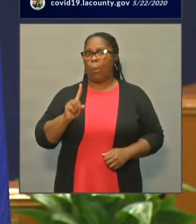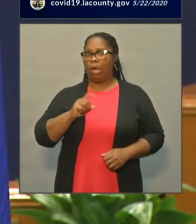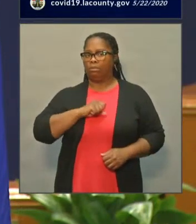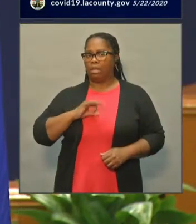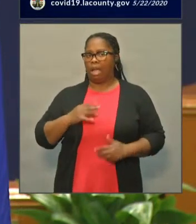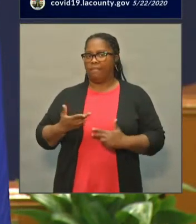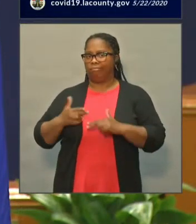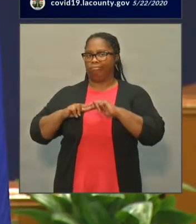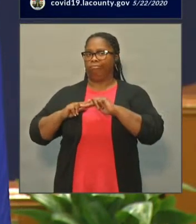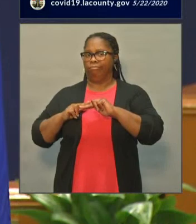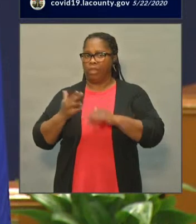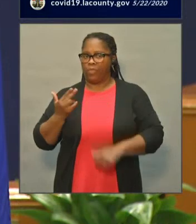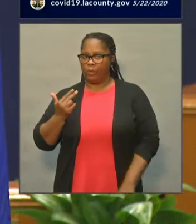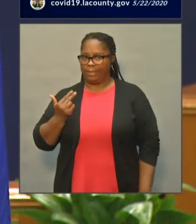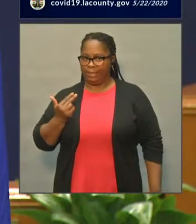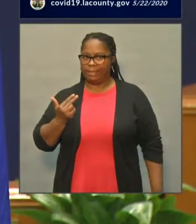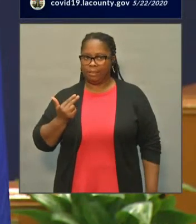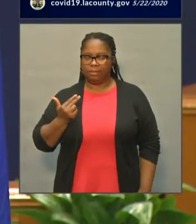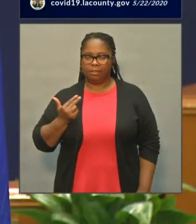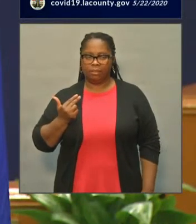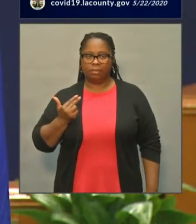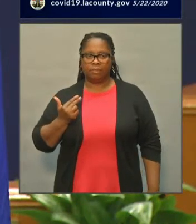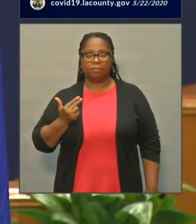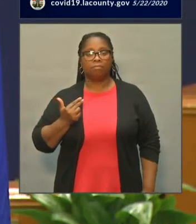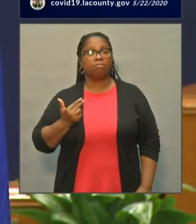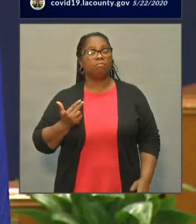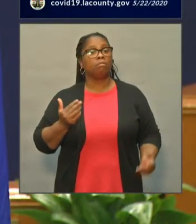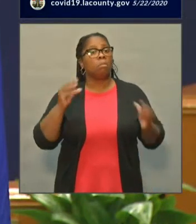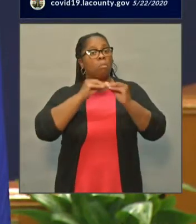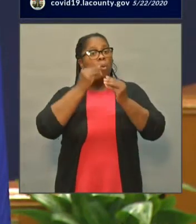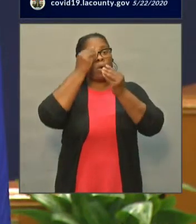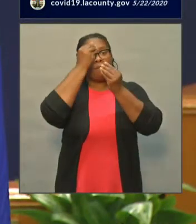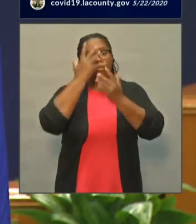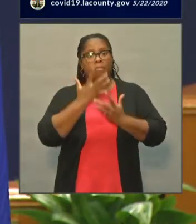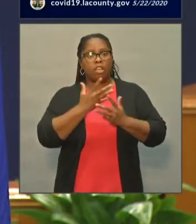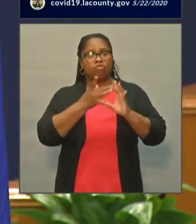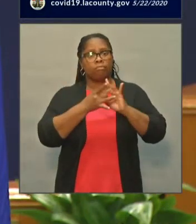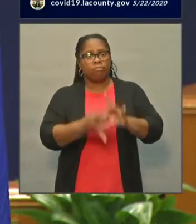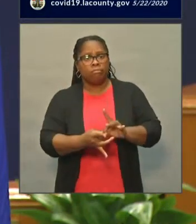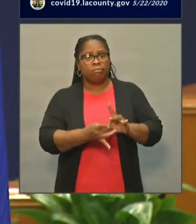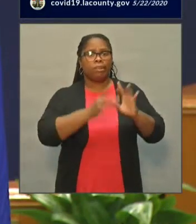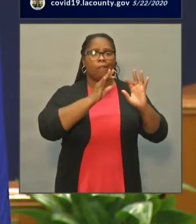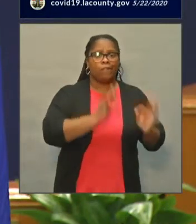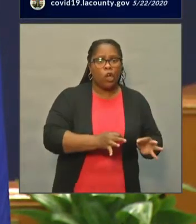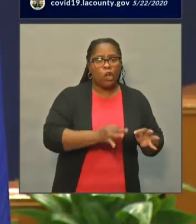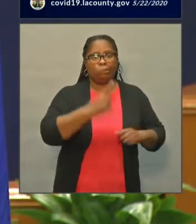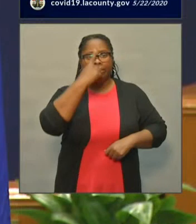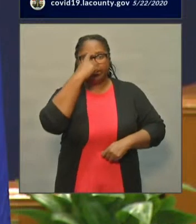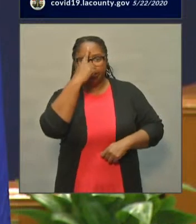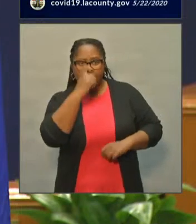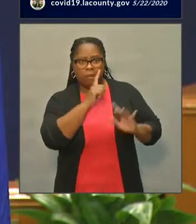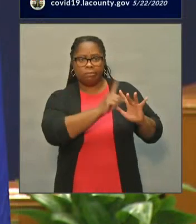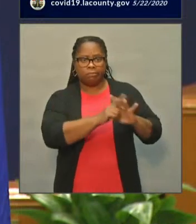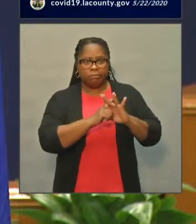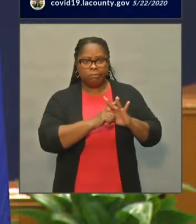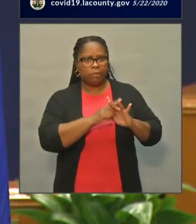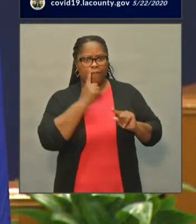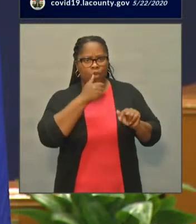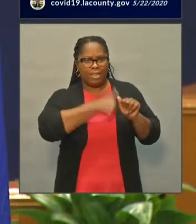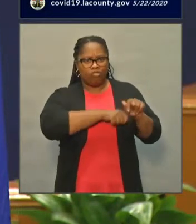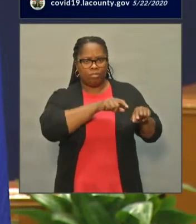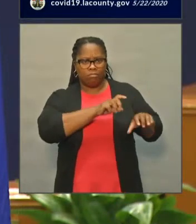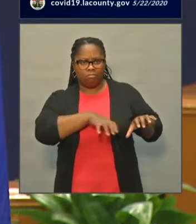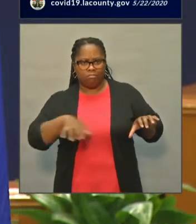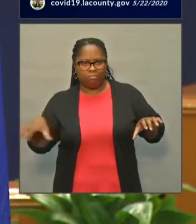to 13 among staff. You can find information on confirmed and suspect cases in these facilities, as well